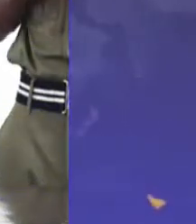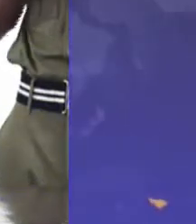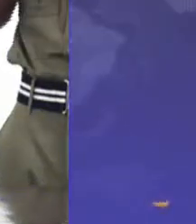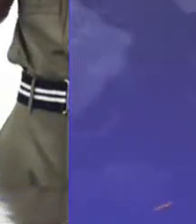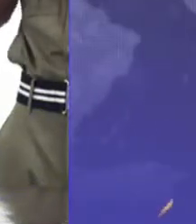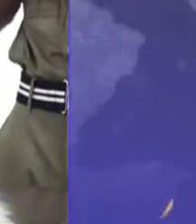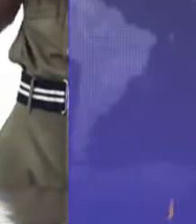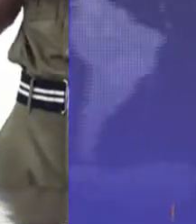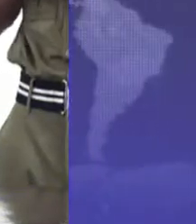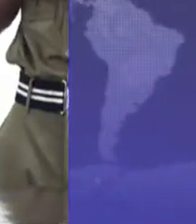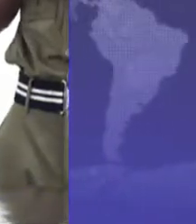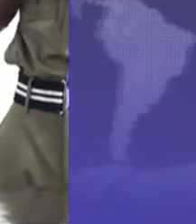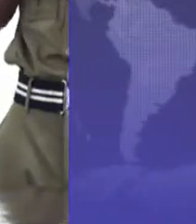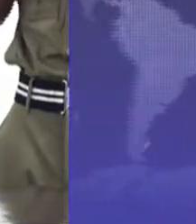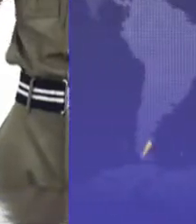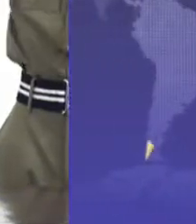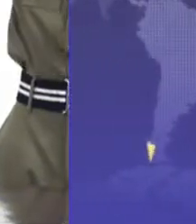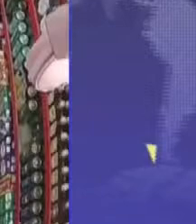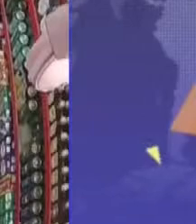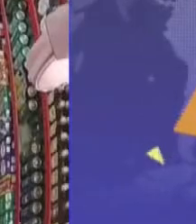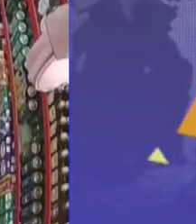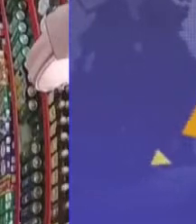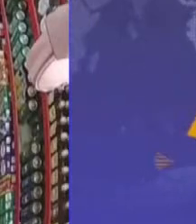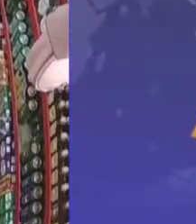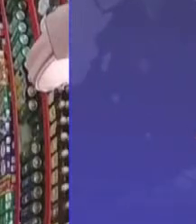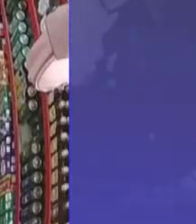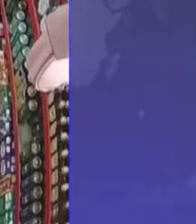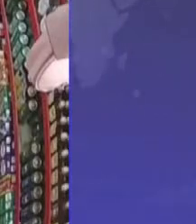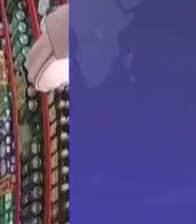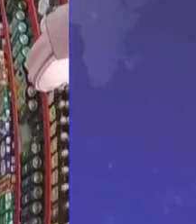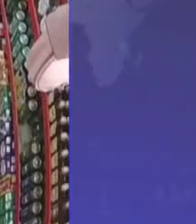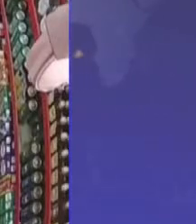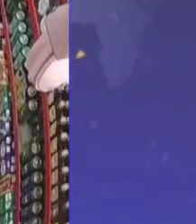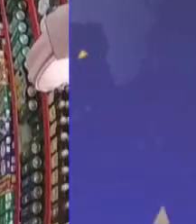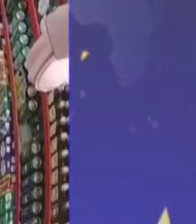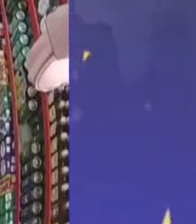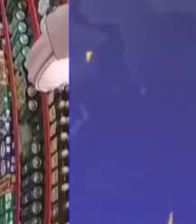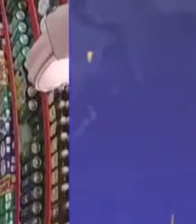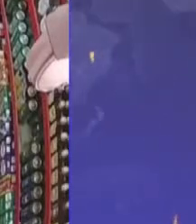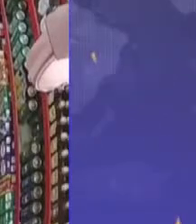Police crime report shows poverty and economic hardships fueling crime.